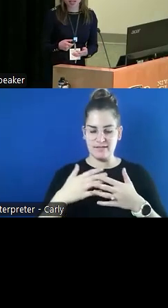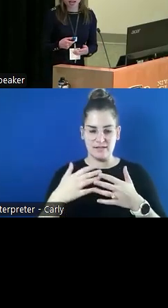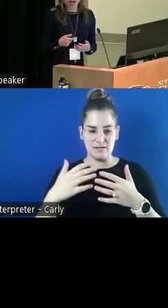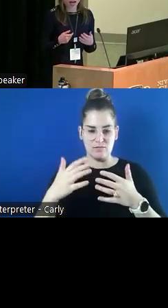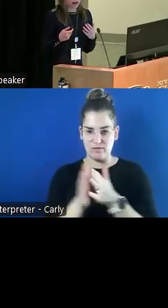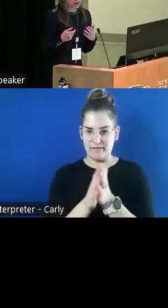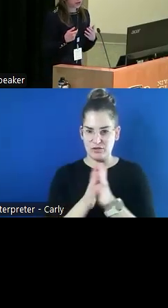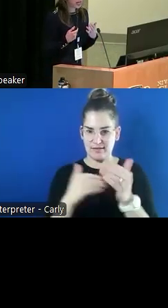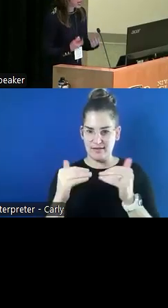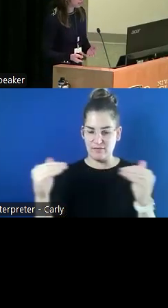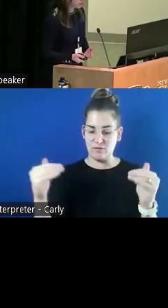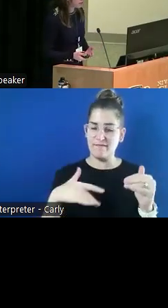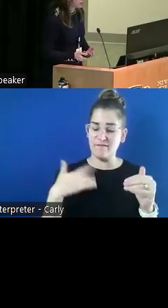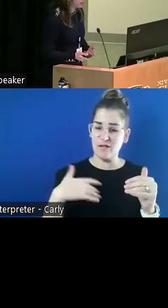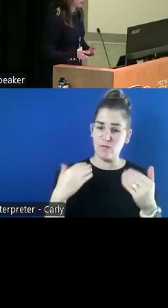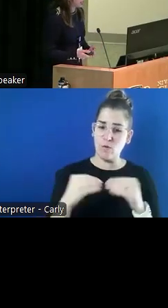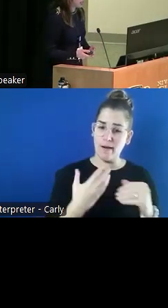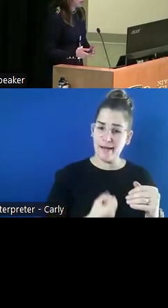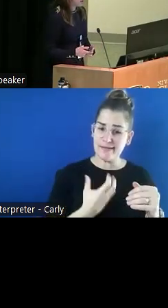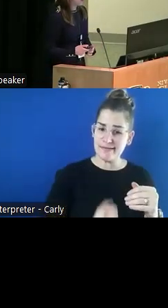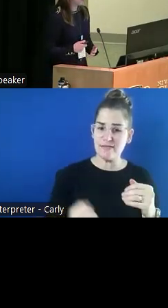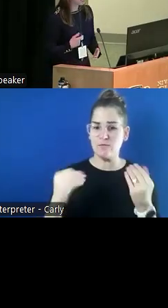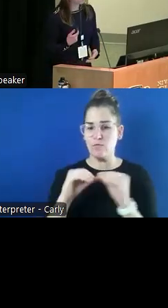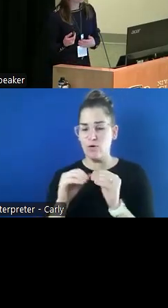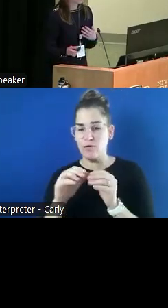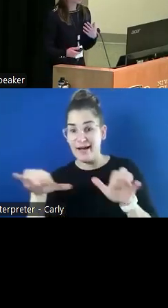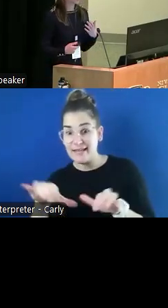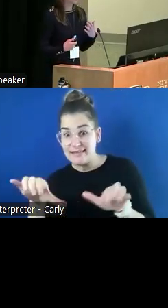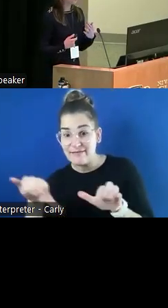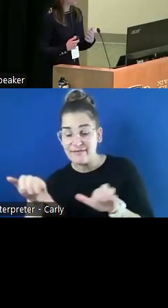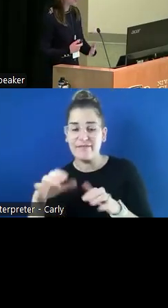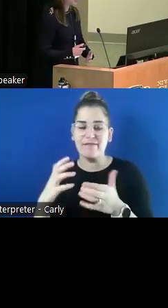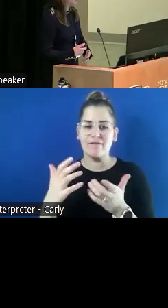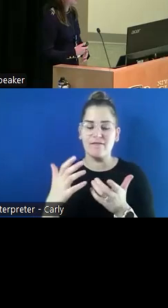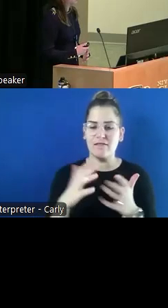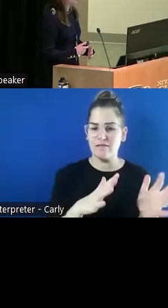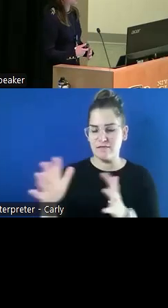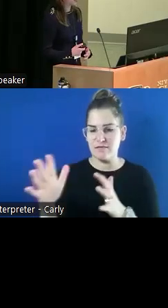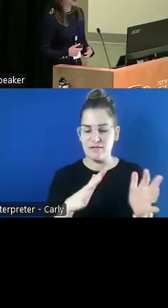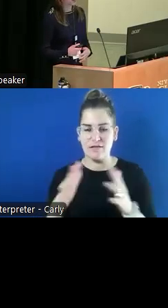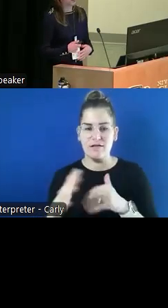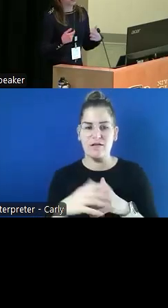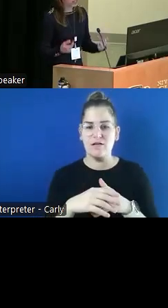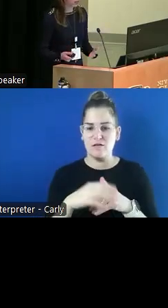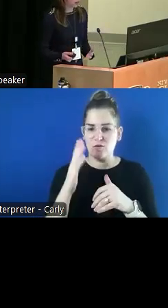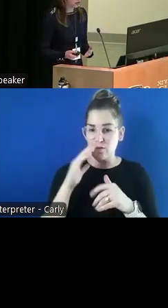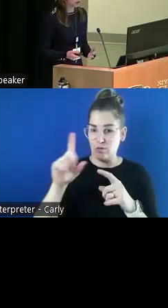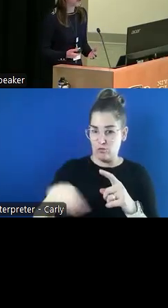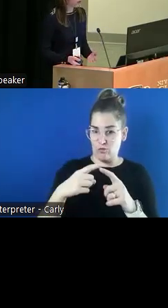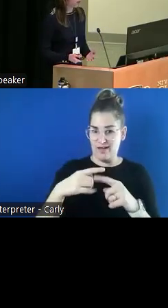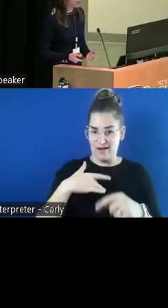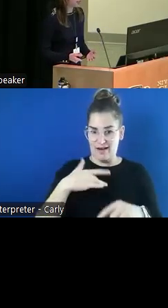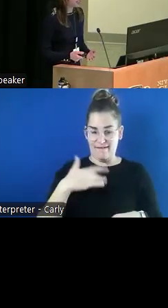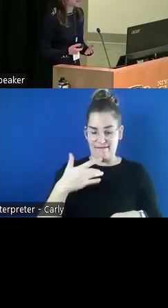in active motivation? Being able to monitor when you are feeling